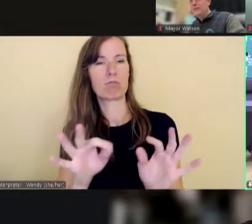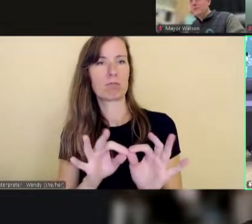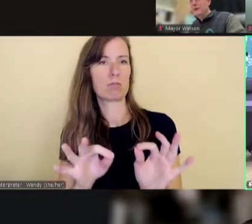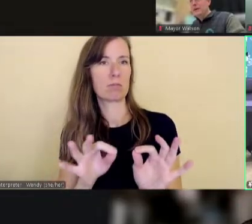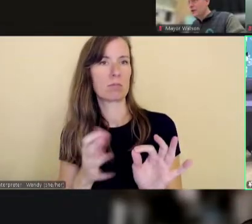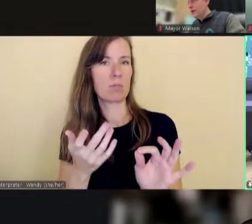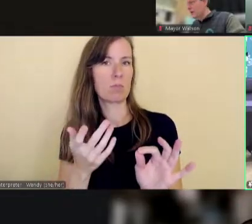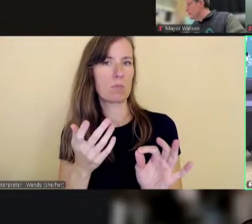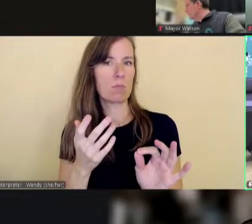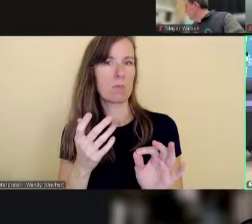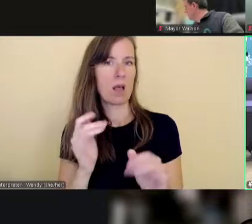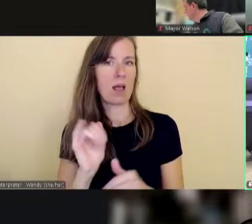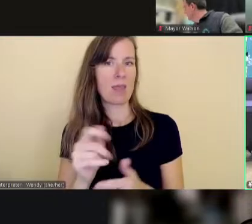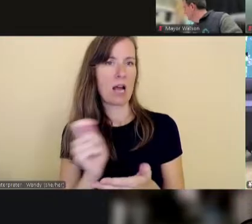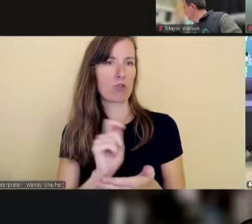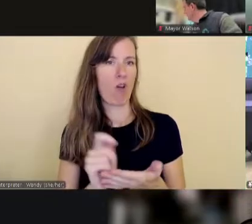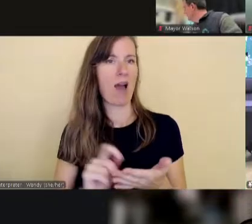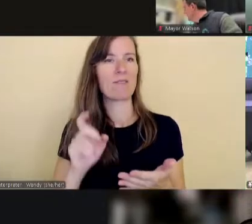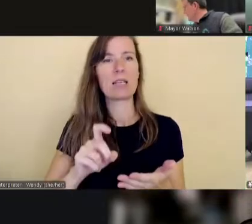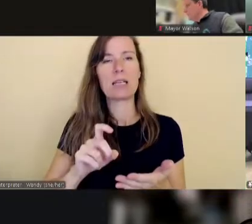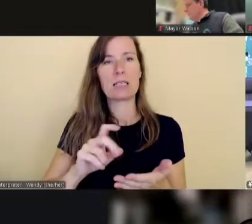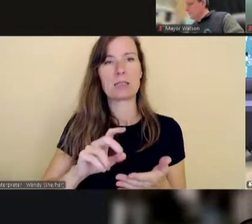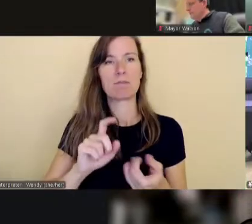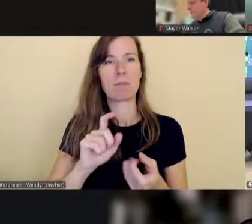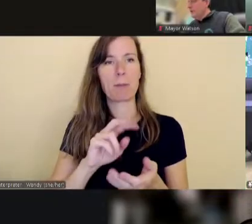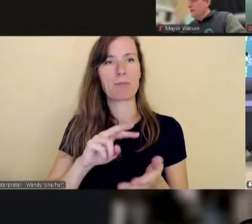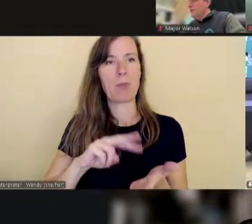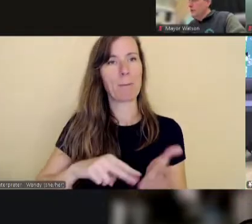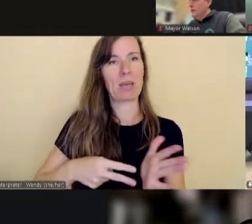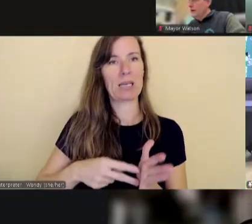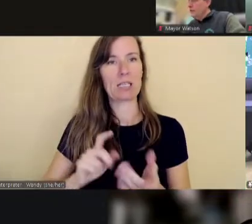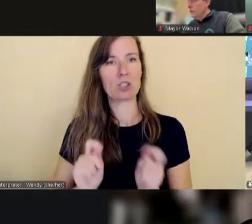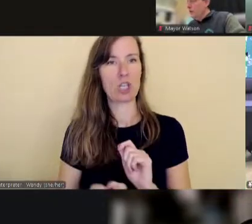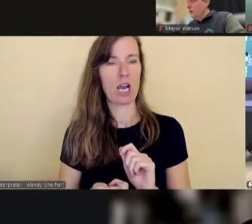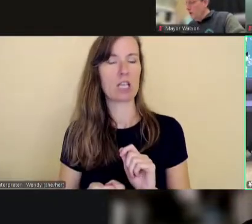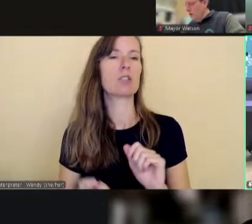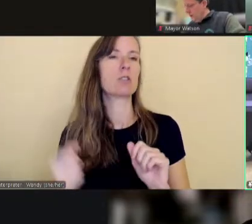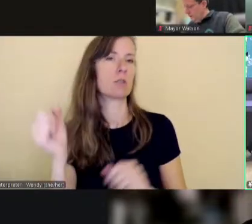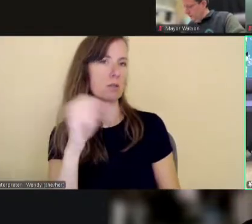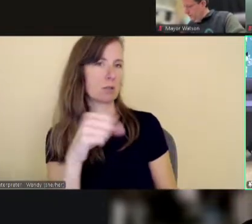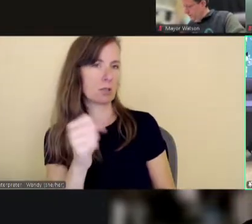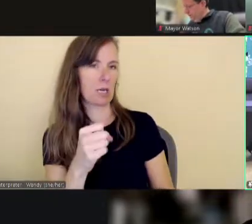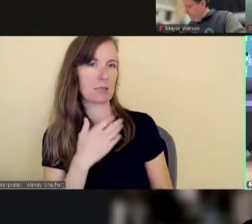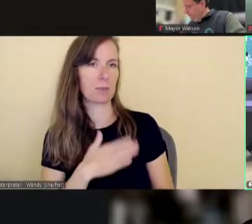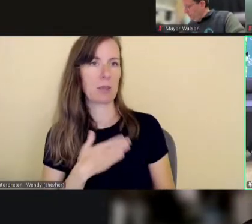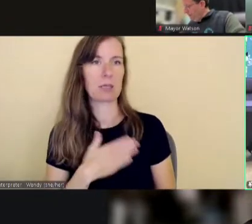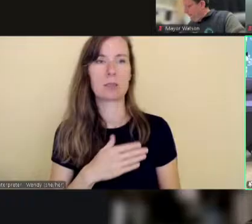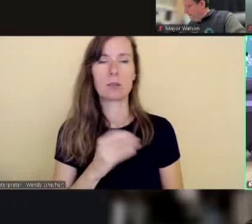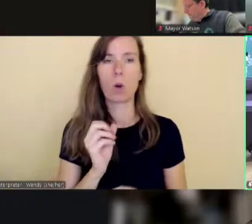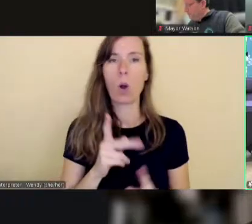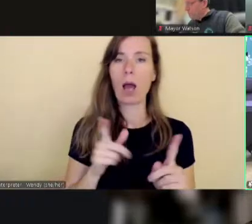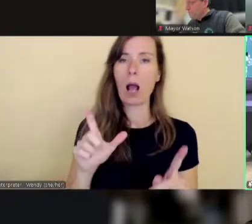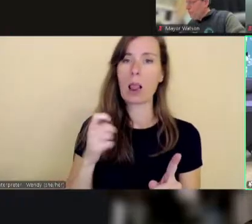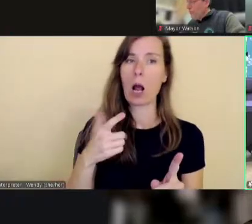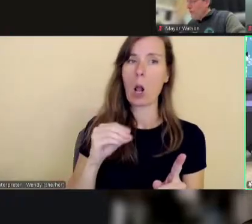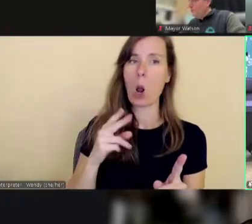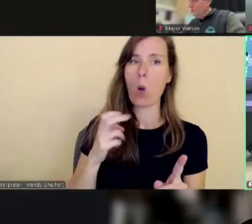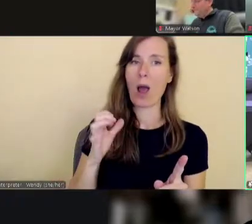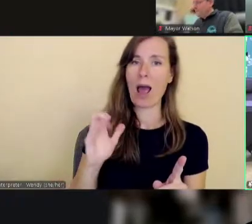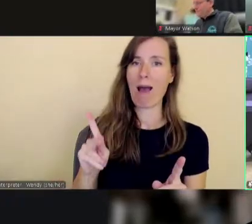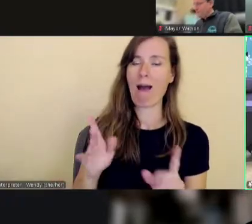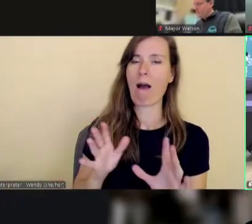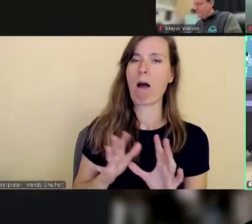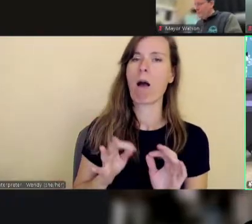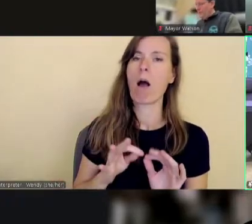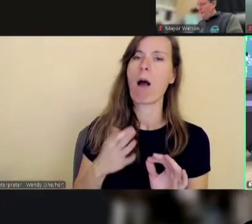its meaning changed. Yes, please. Thank you. Councilmember Legloahec? My recollection and the recollection